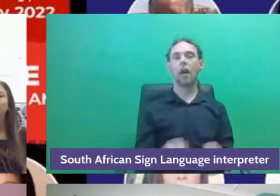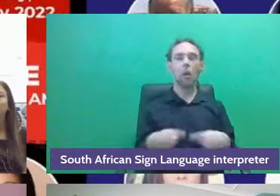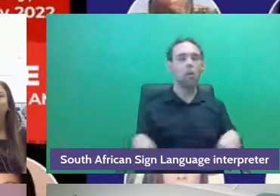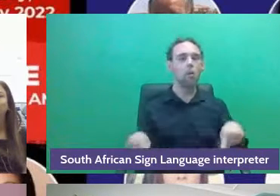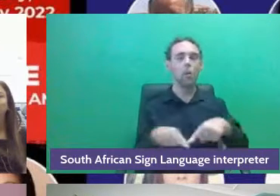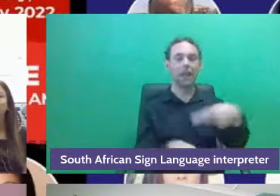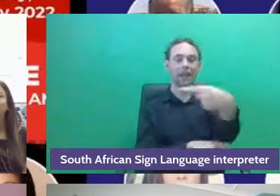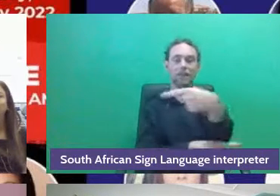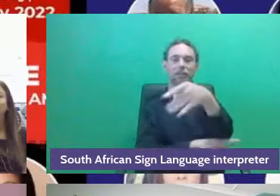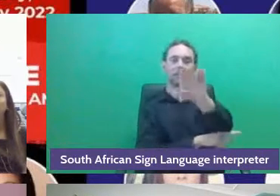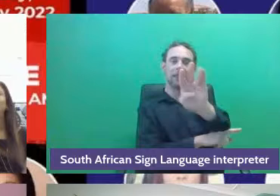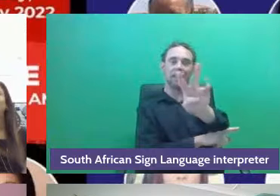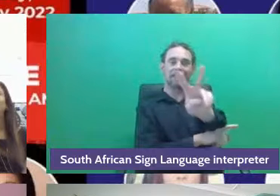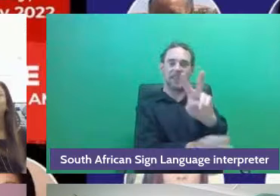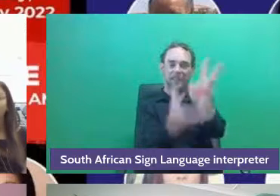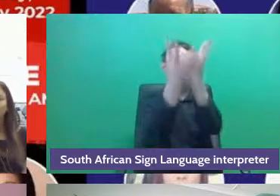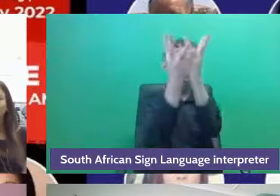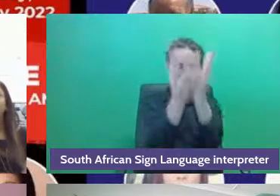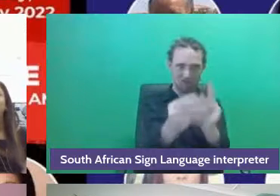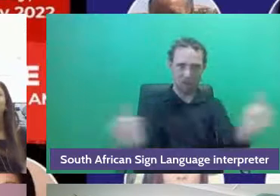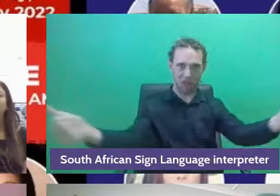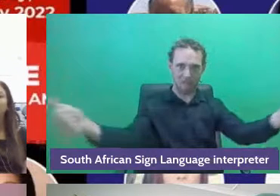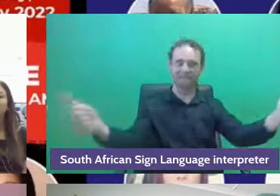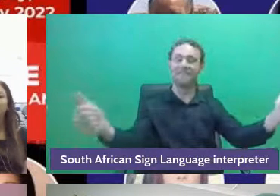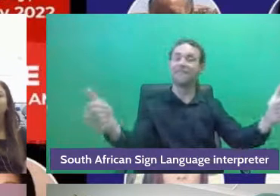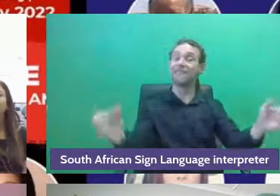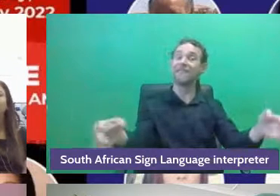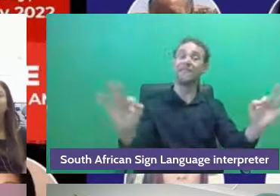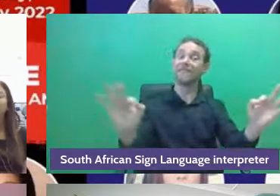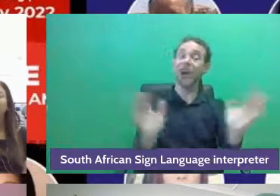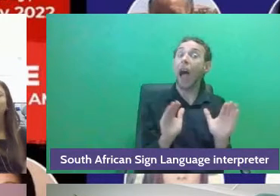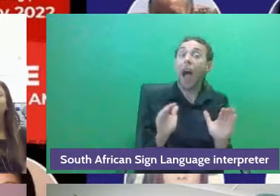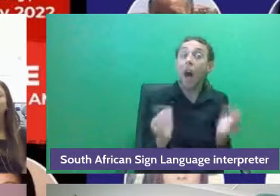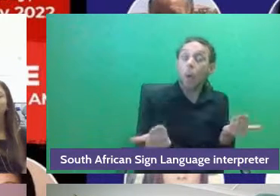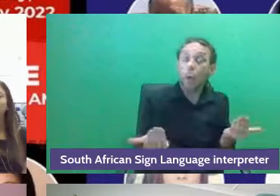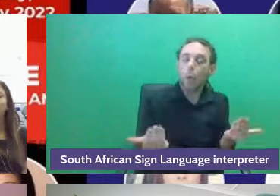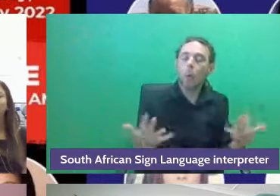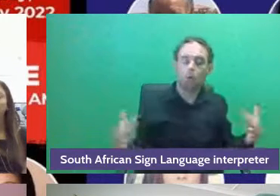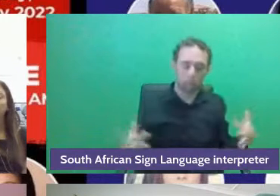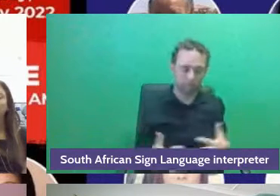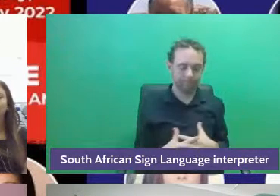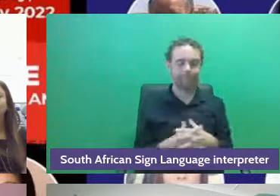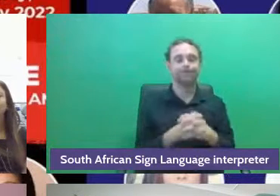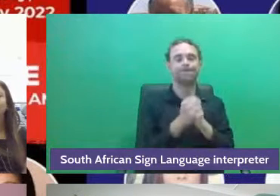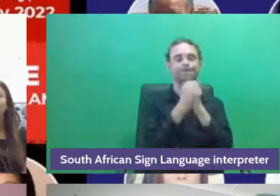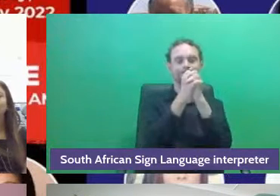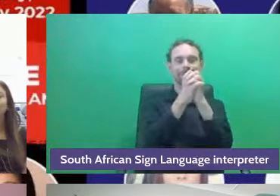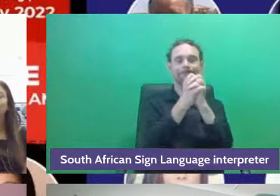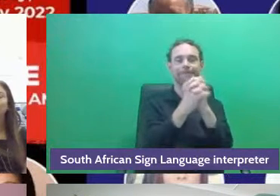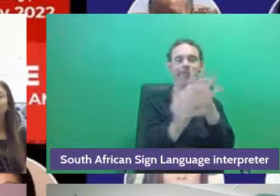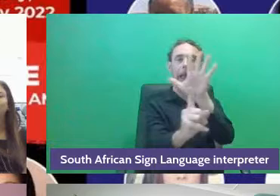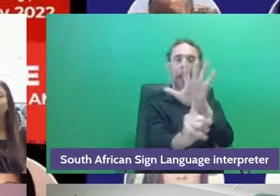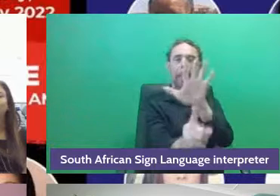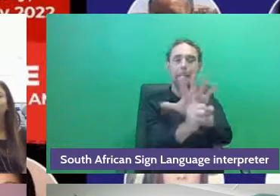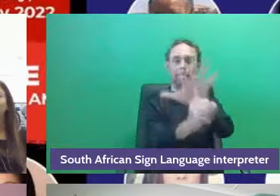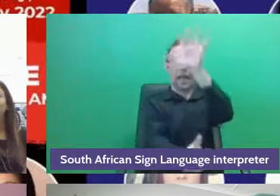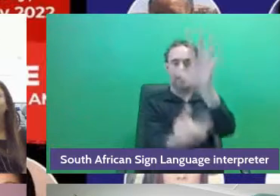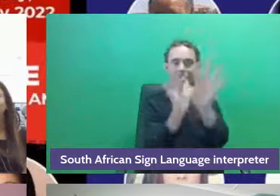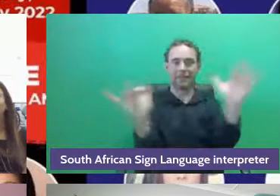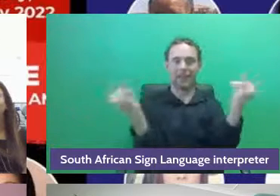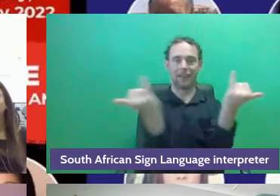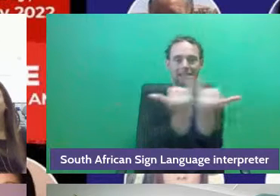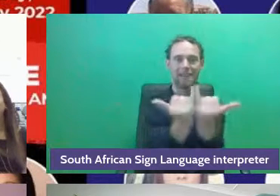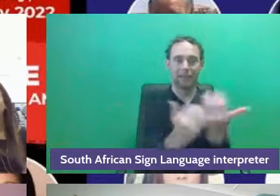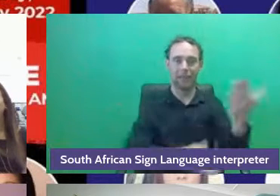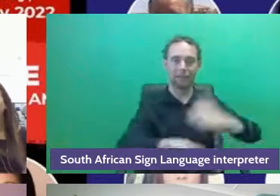individual communities. If we work as a collective, we will get bigger impact. So thank you so much, Bagamu TV, and continue with